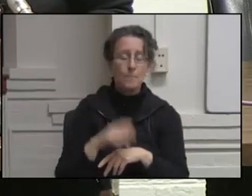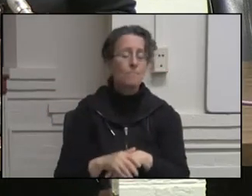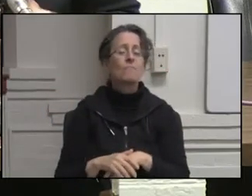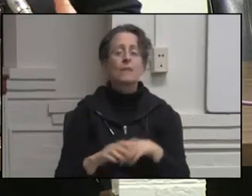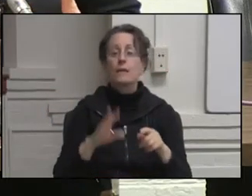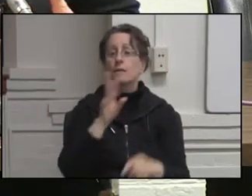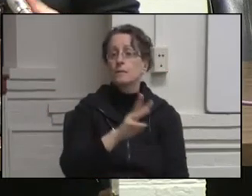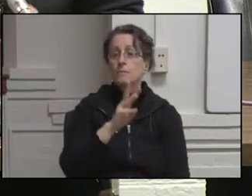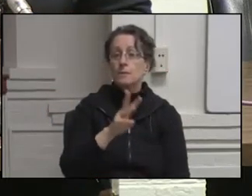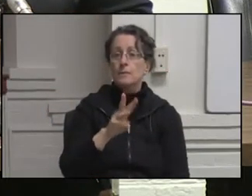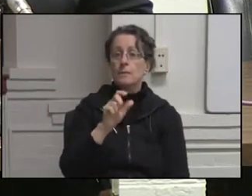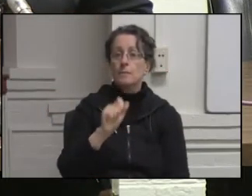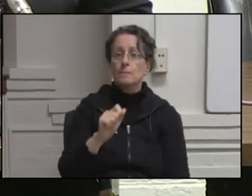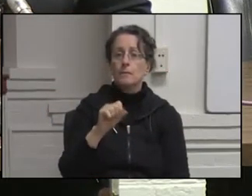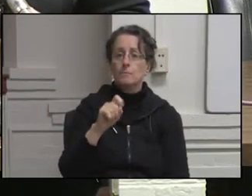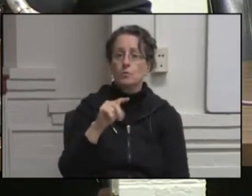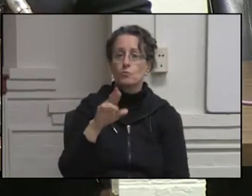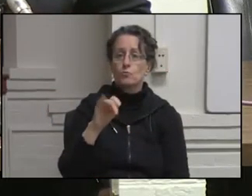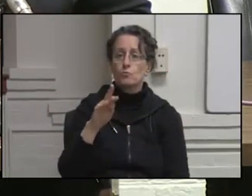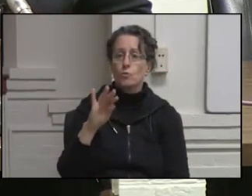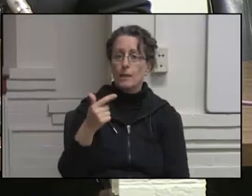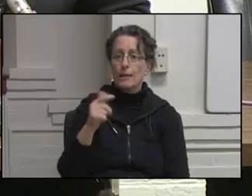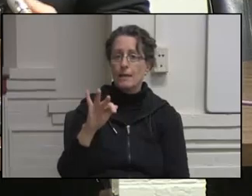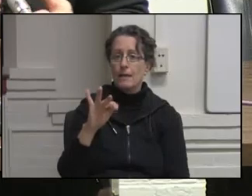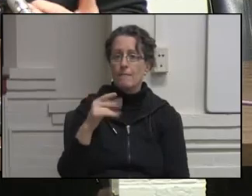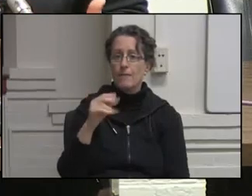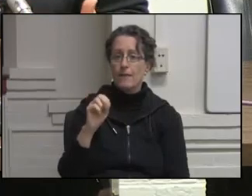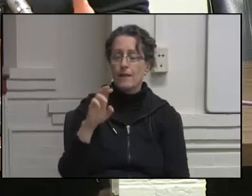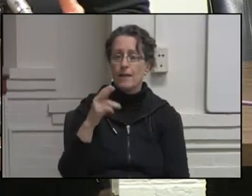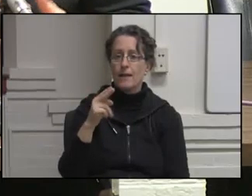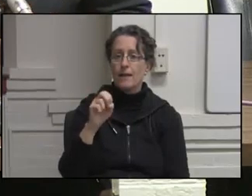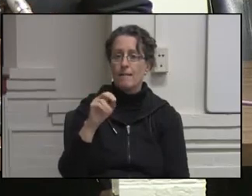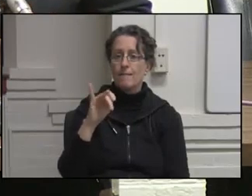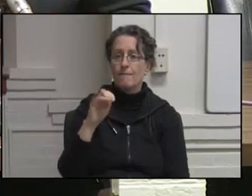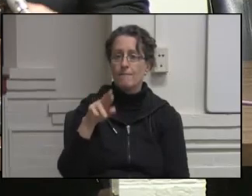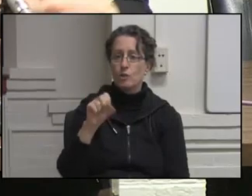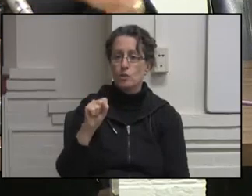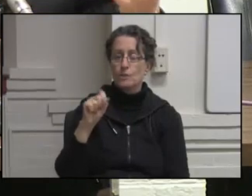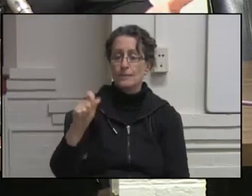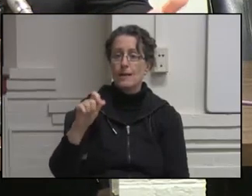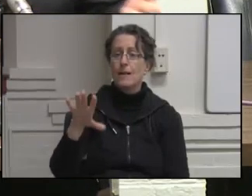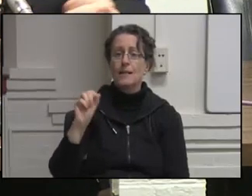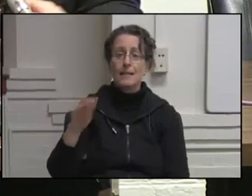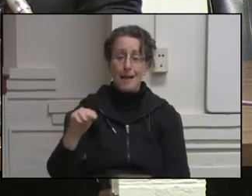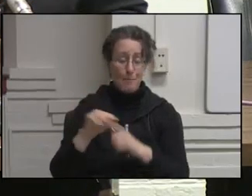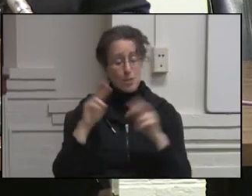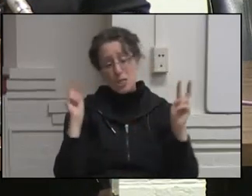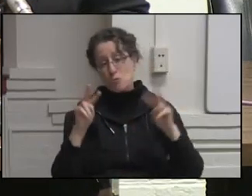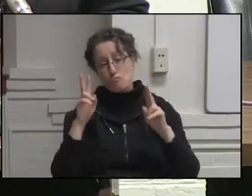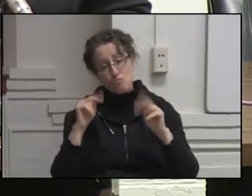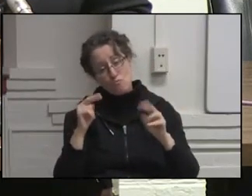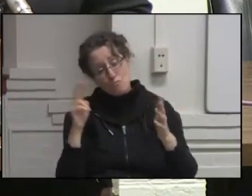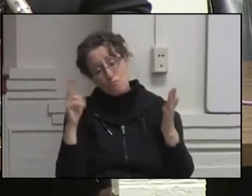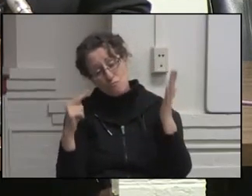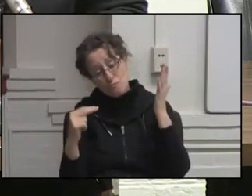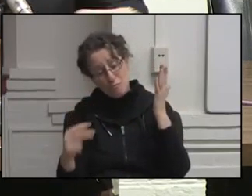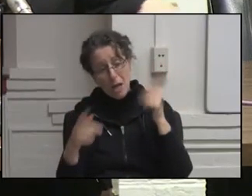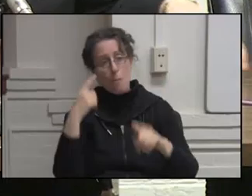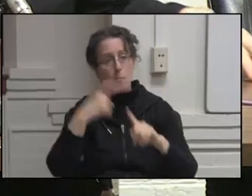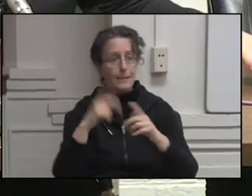website, www.strollingtheheifers, and sign up for the farm tours or the Slow Living Summit or the Tour to